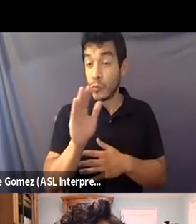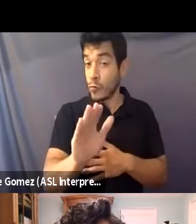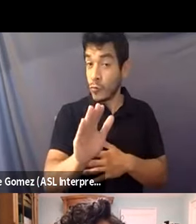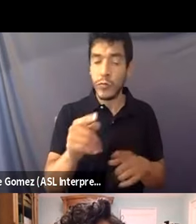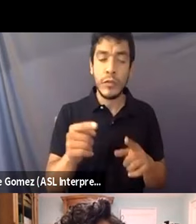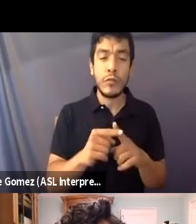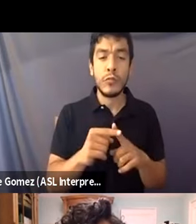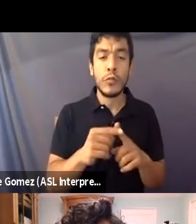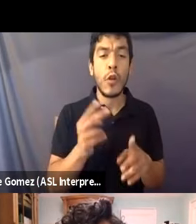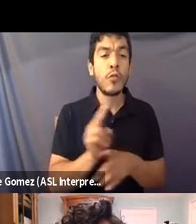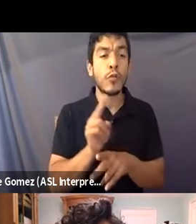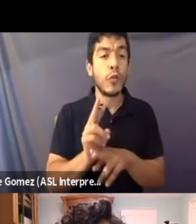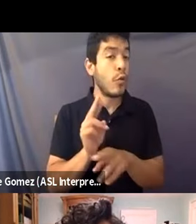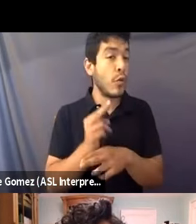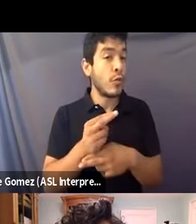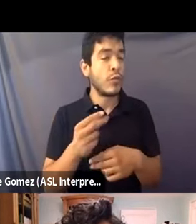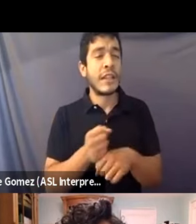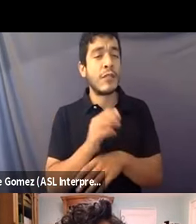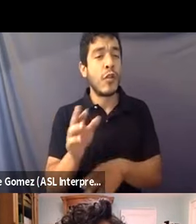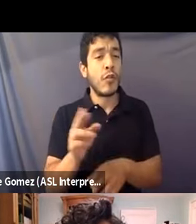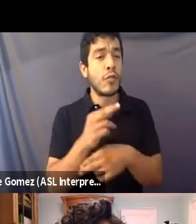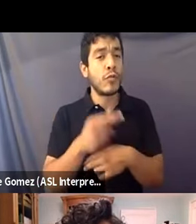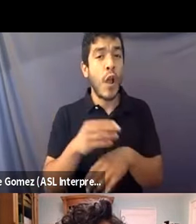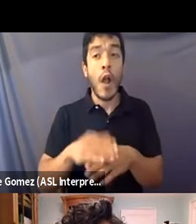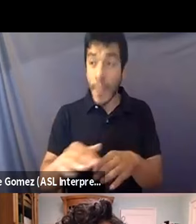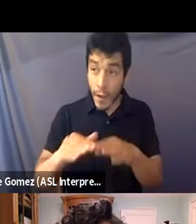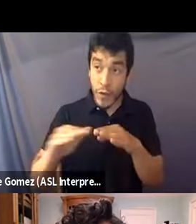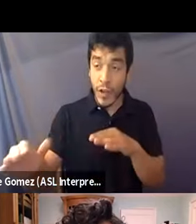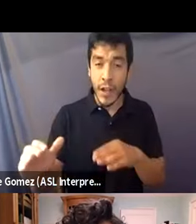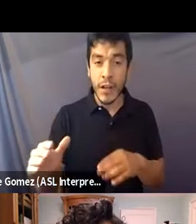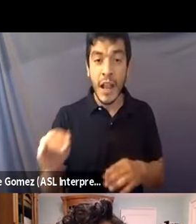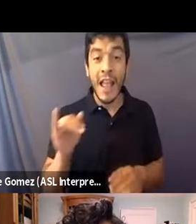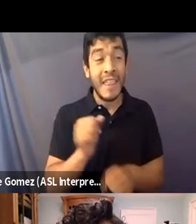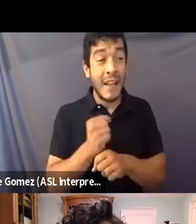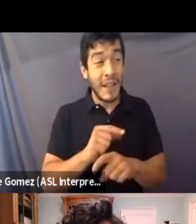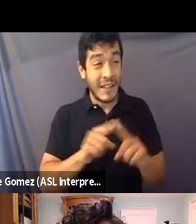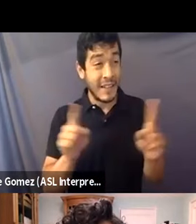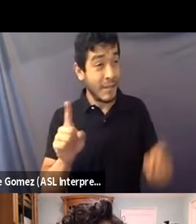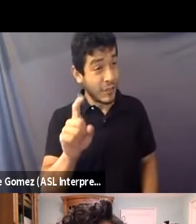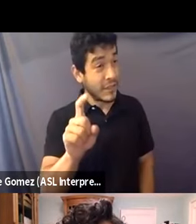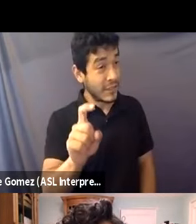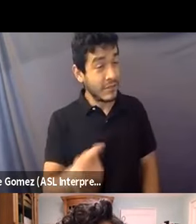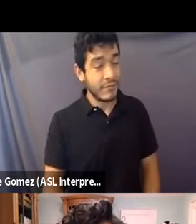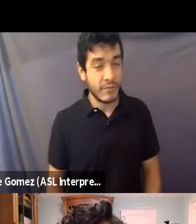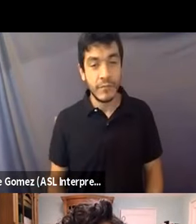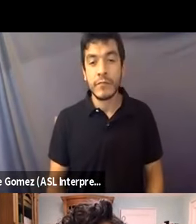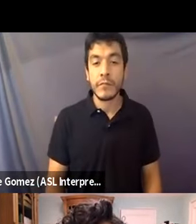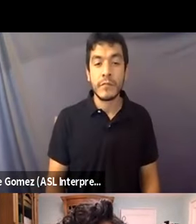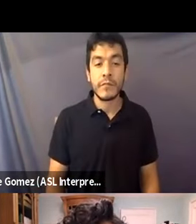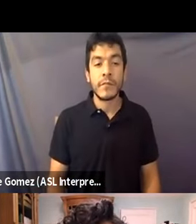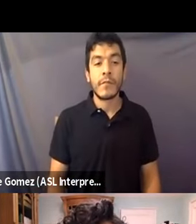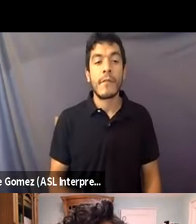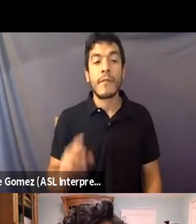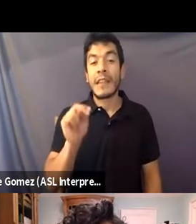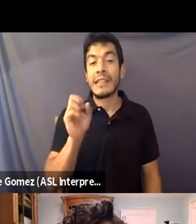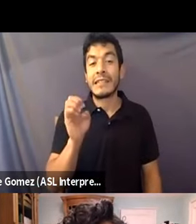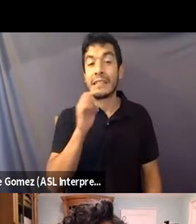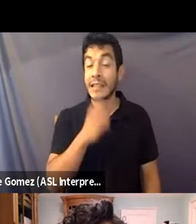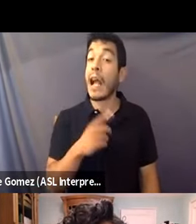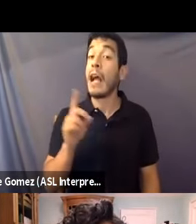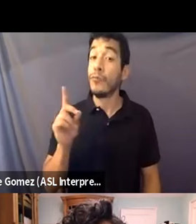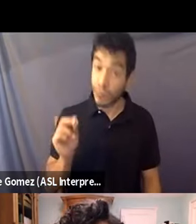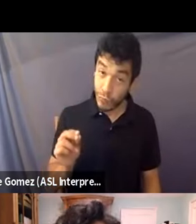resources to be able to get those resources on the ground. And do you think that's made a difference? I do. But let me say a